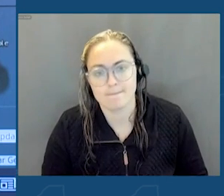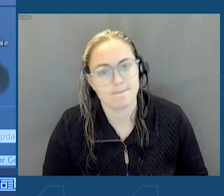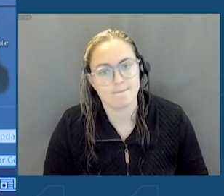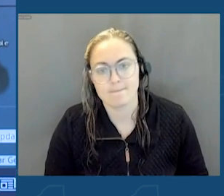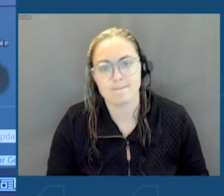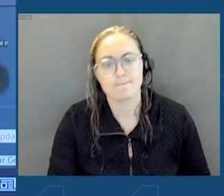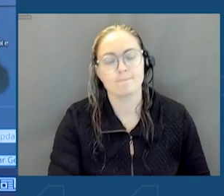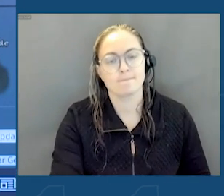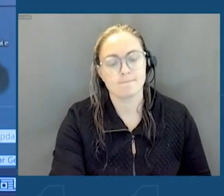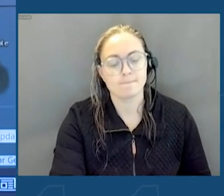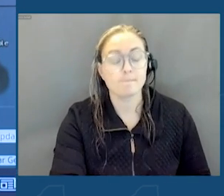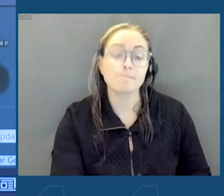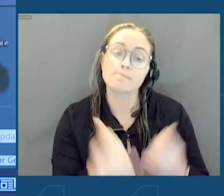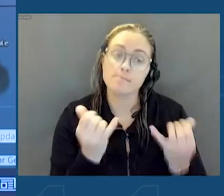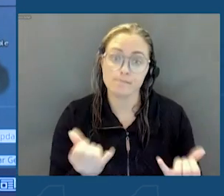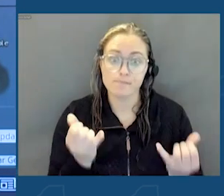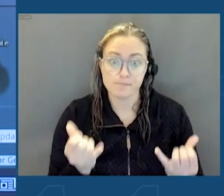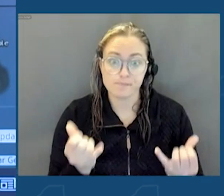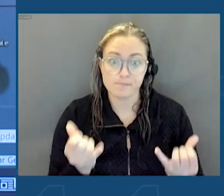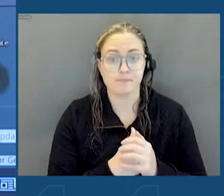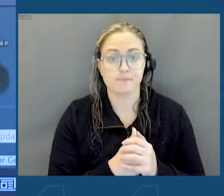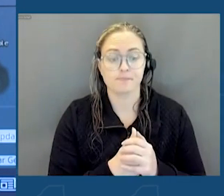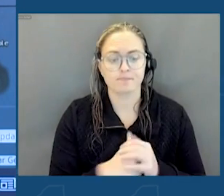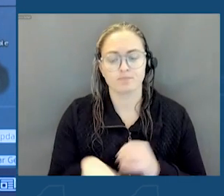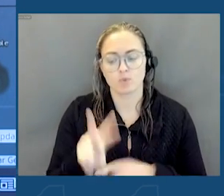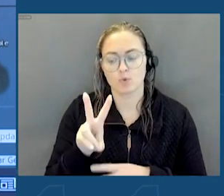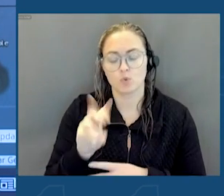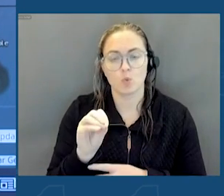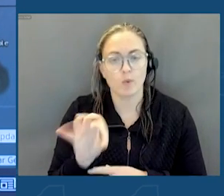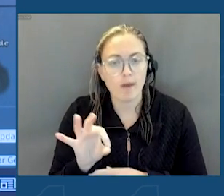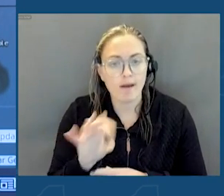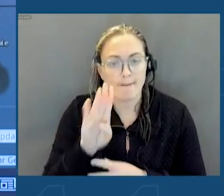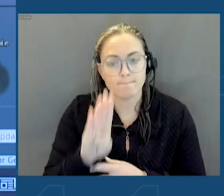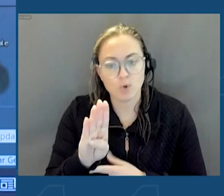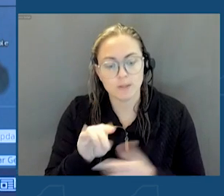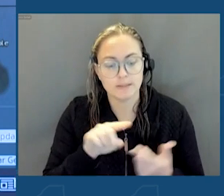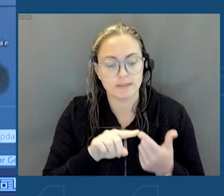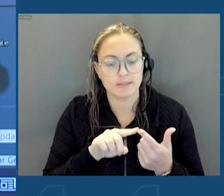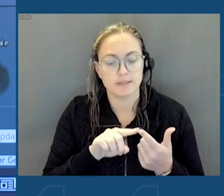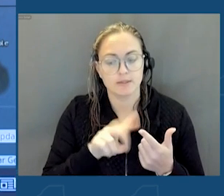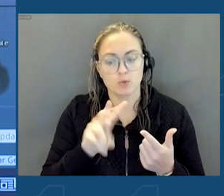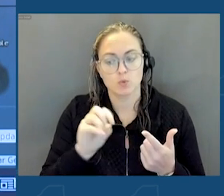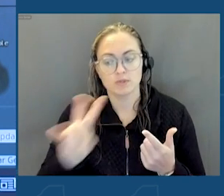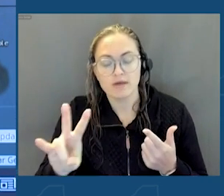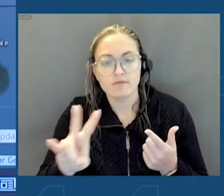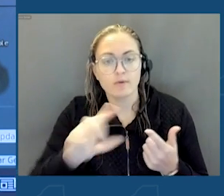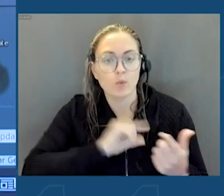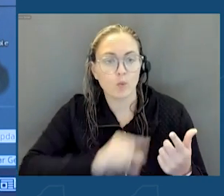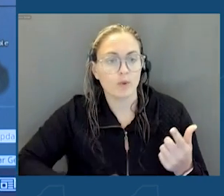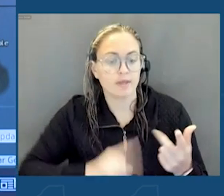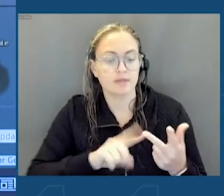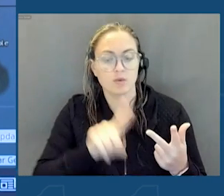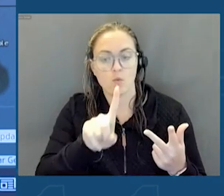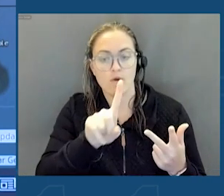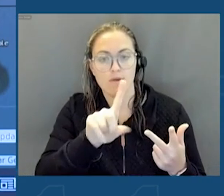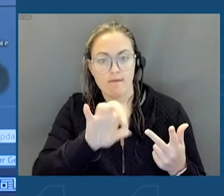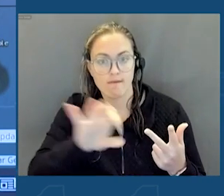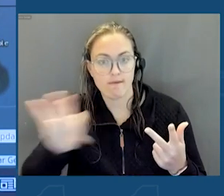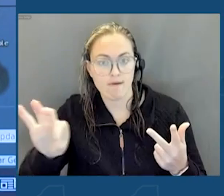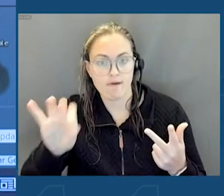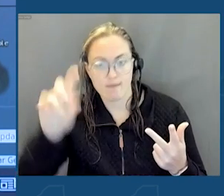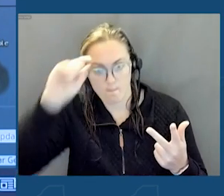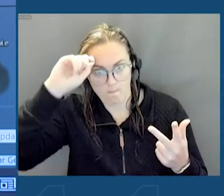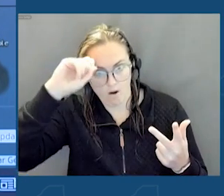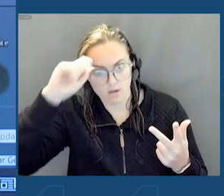But right now we're experiencing 209 in Brooklyn, 207 in Queens, and 191 in the Bronx. And again, normal